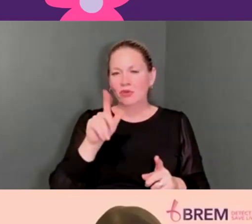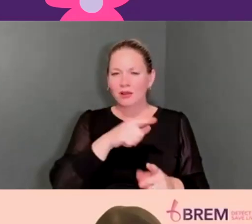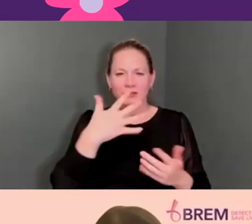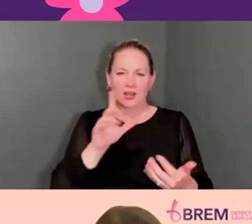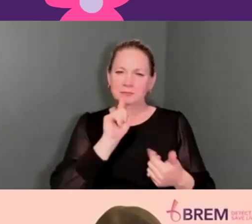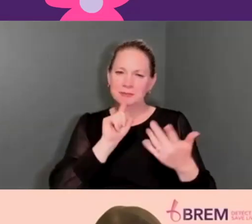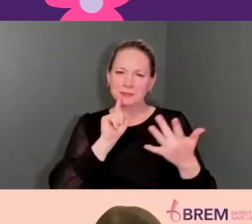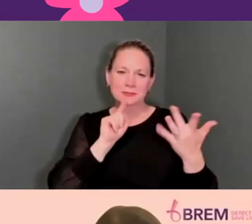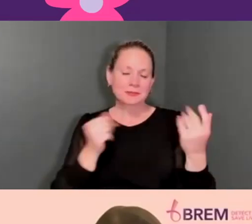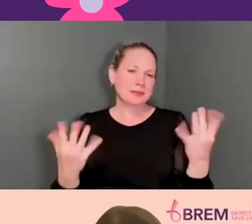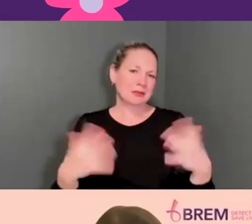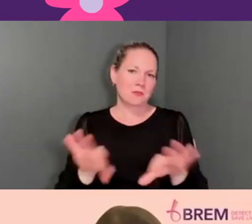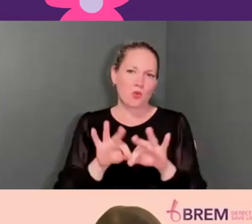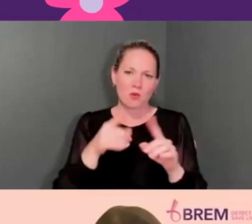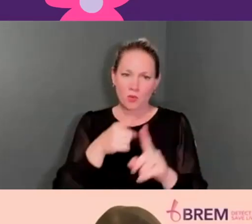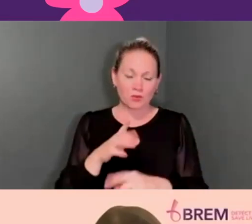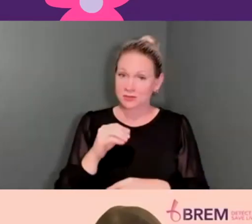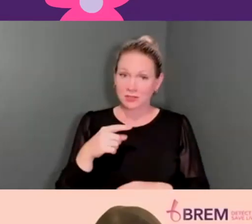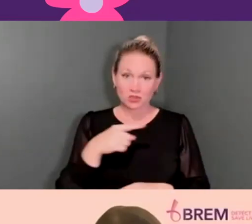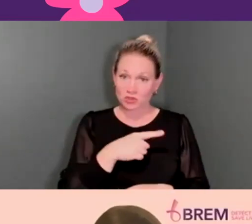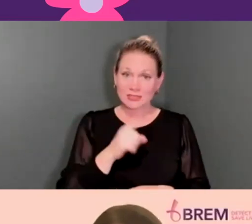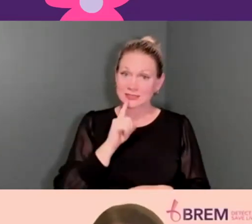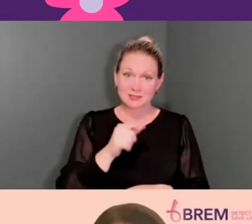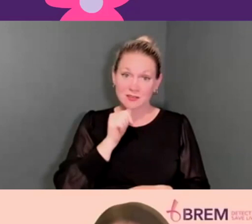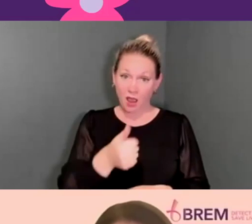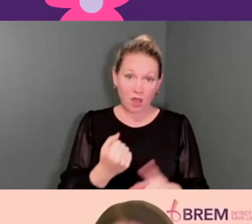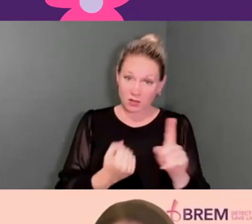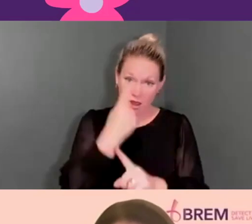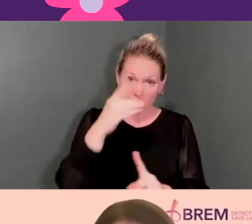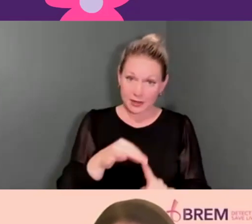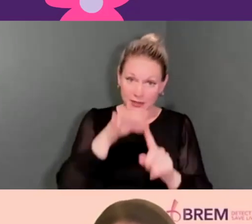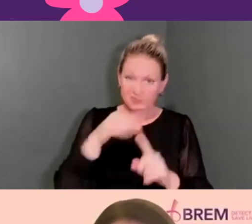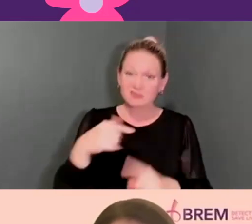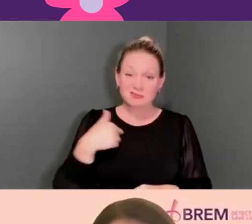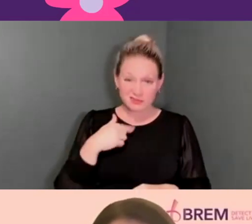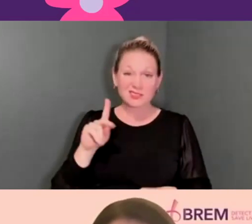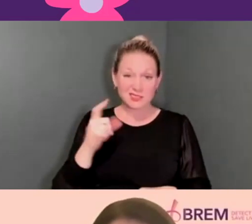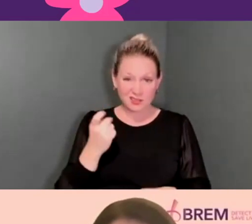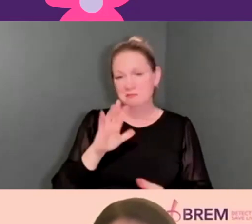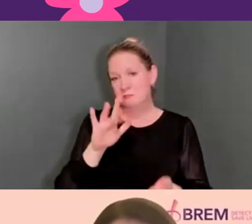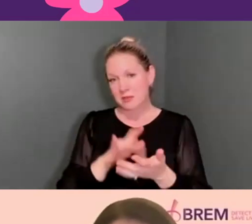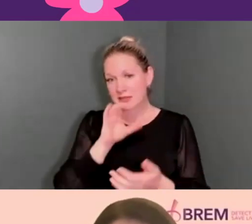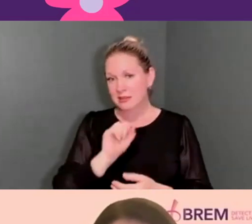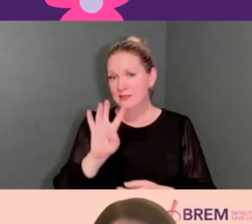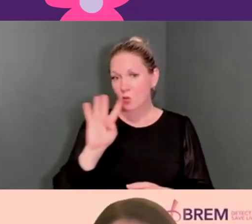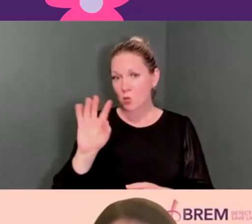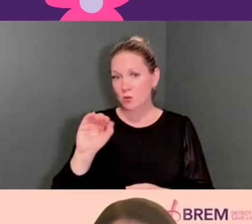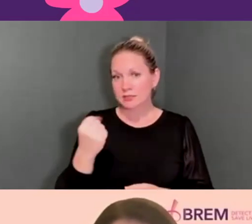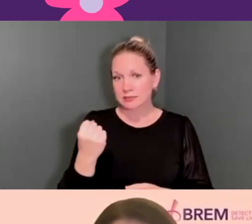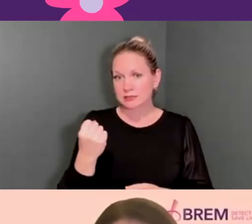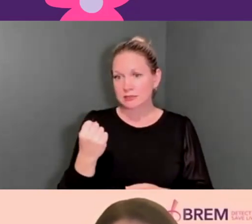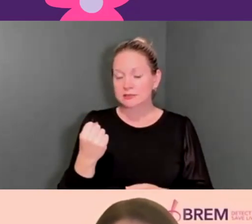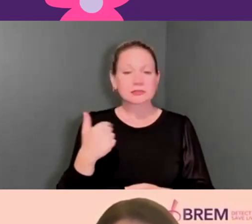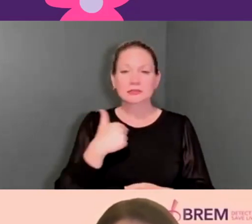many points and she is not an anomaly. I was diagnosed in my mid 40s. So I didn't have